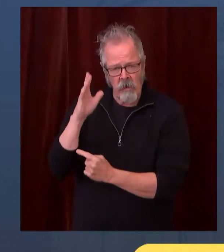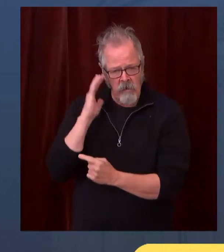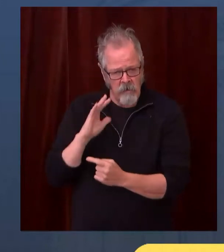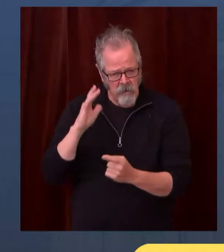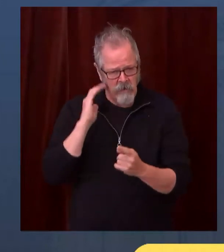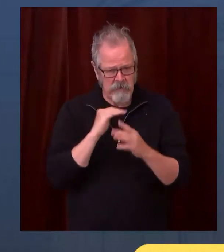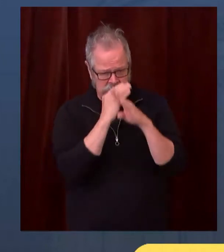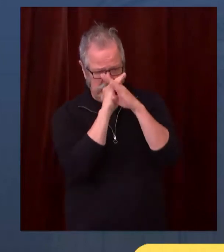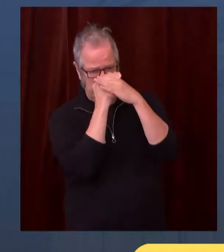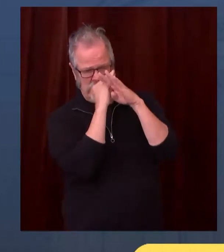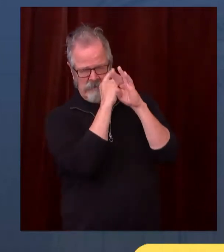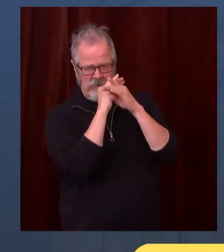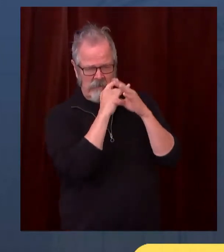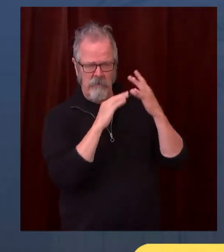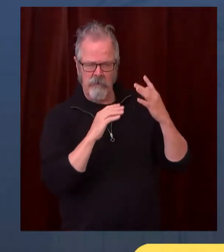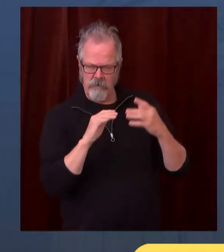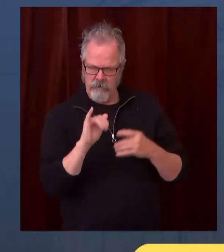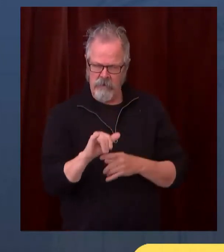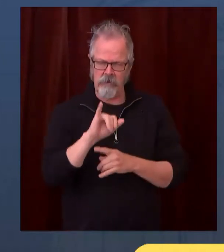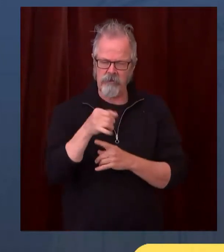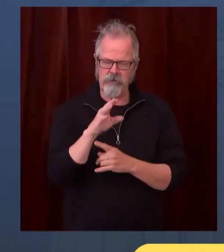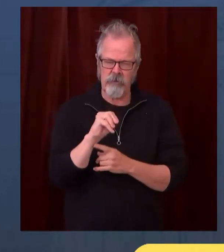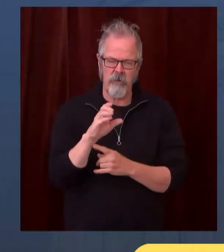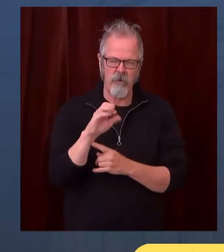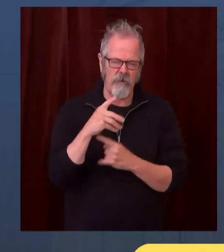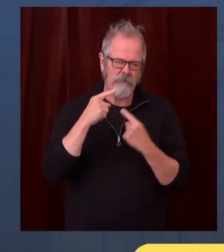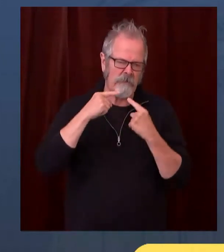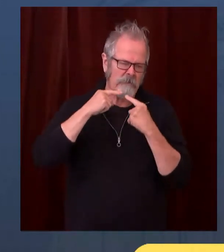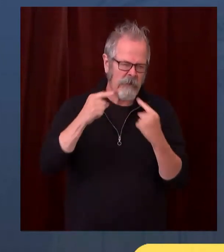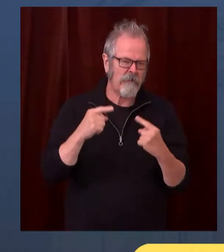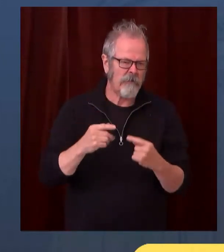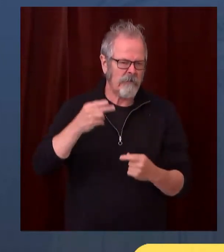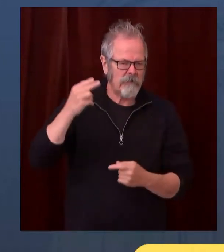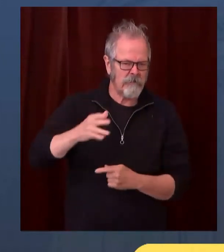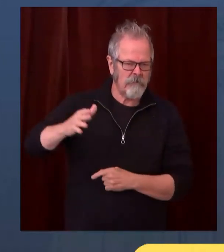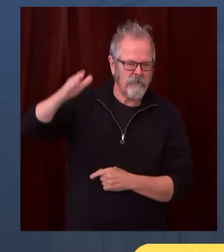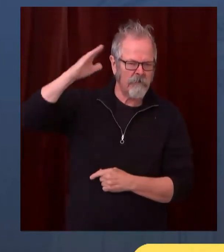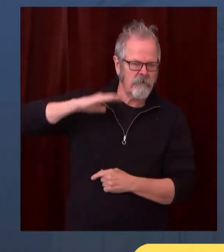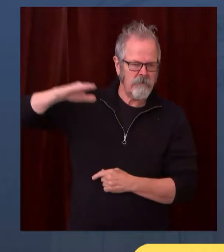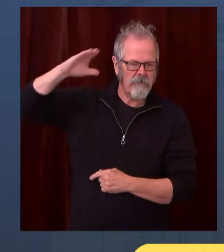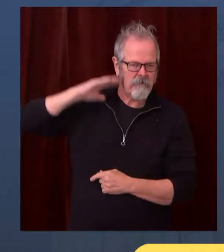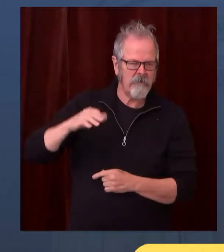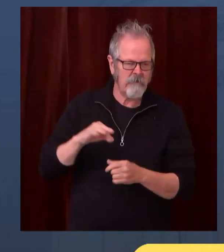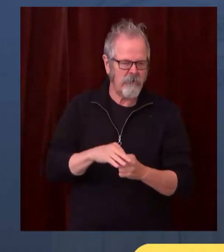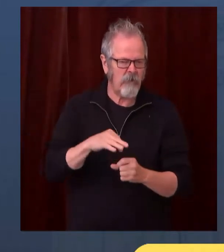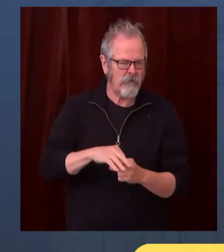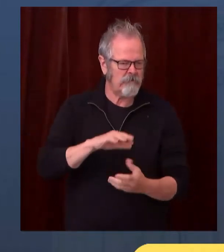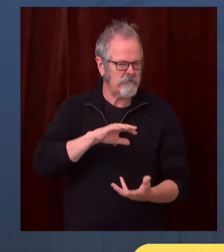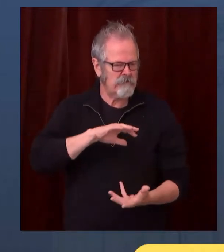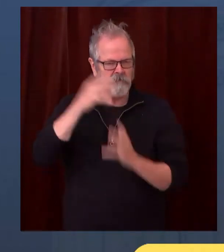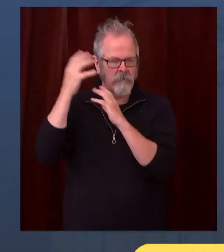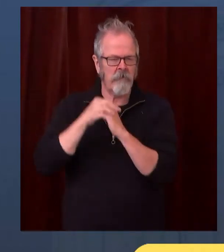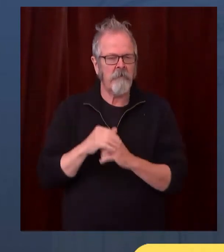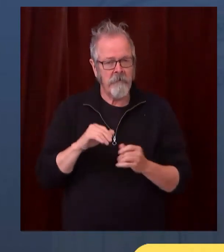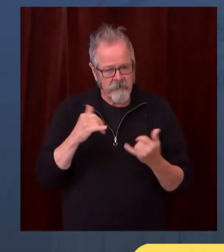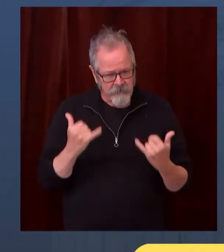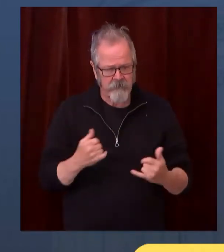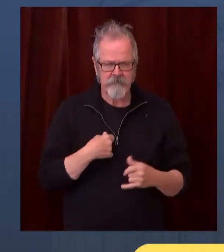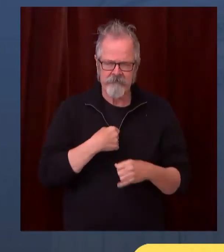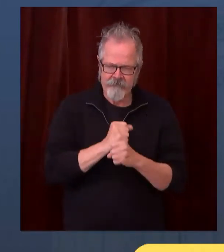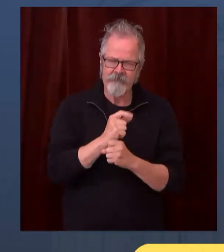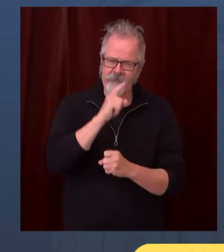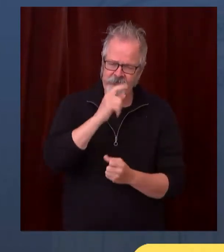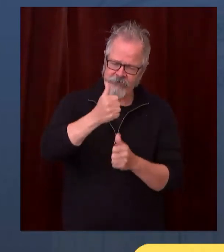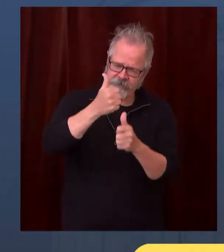to ensure that every voter can effectively vote, whether in person or by mail. And we hope